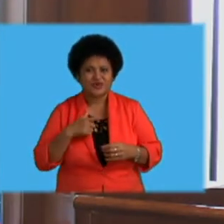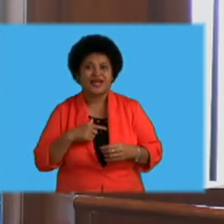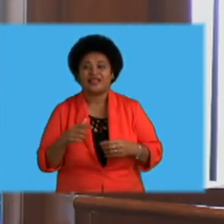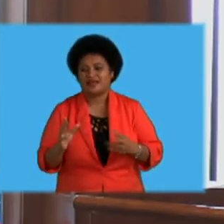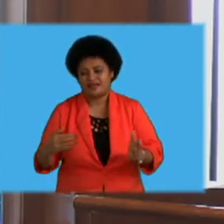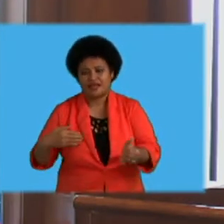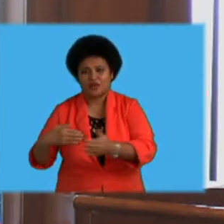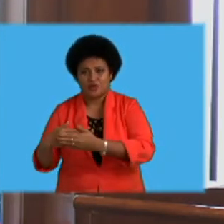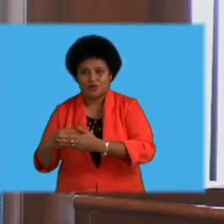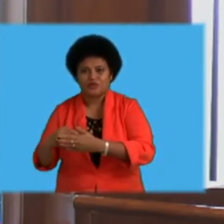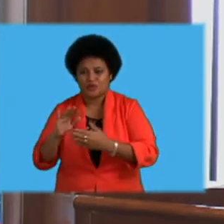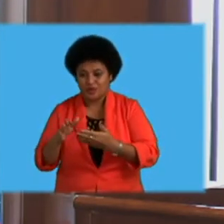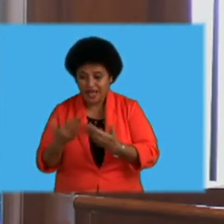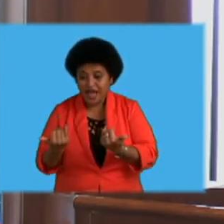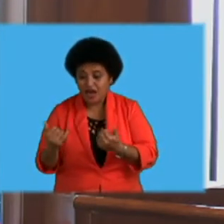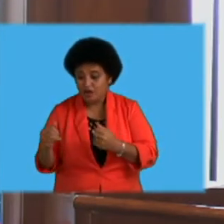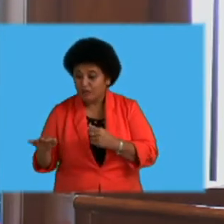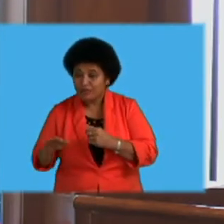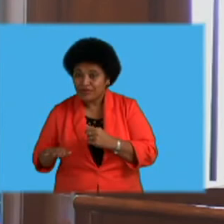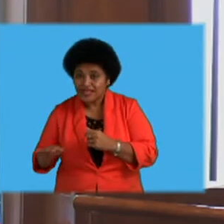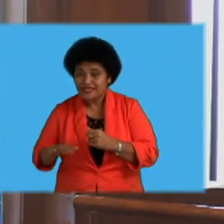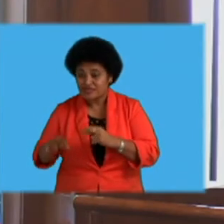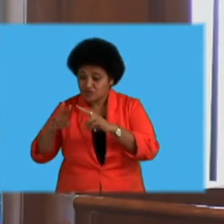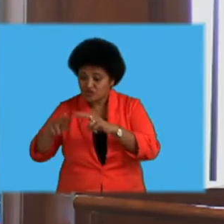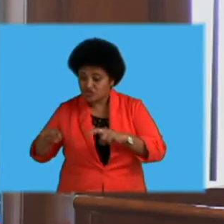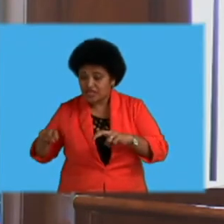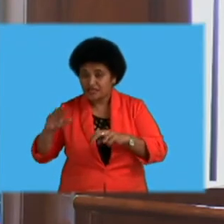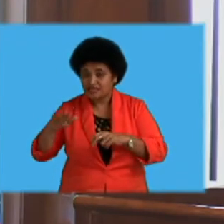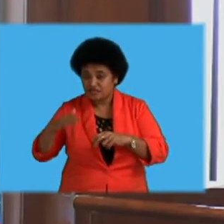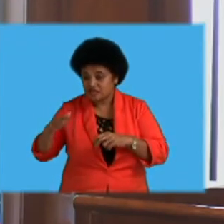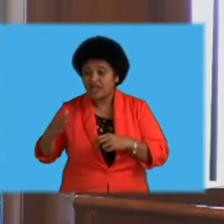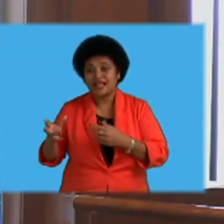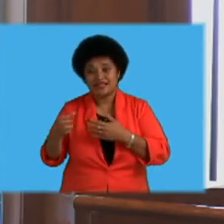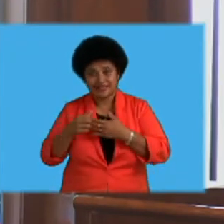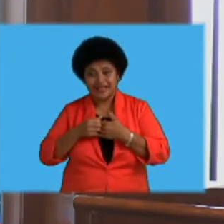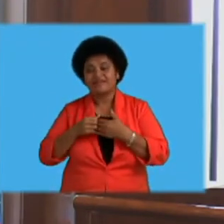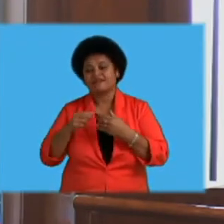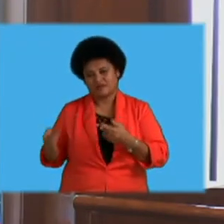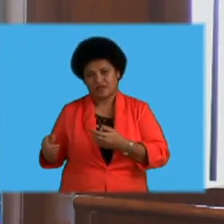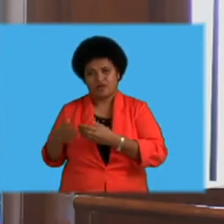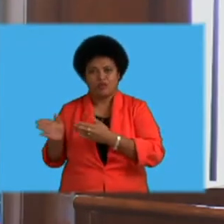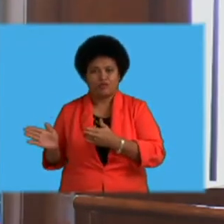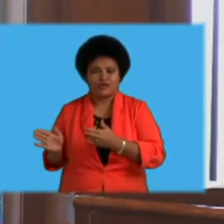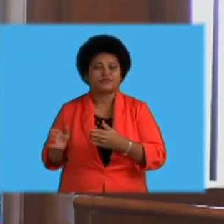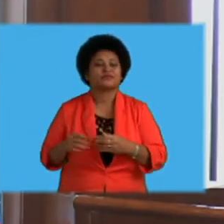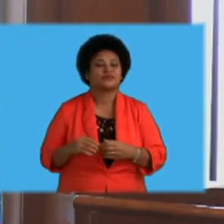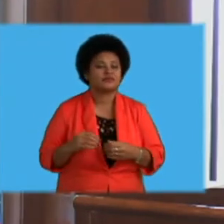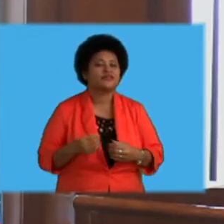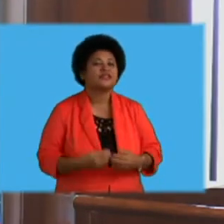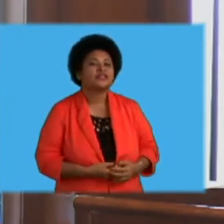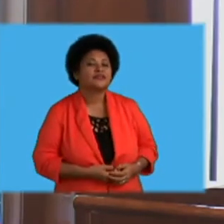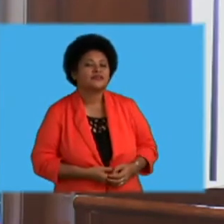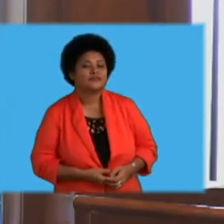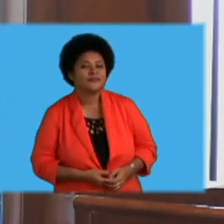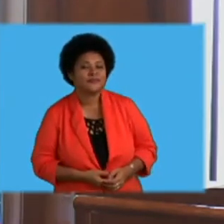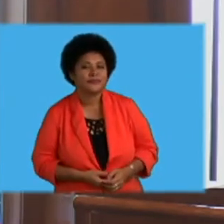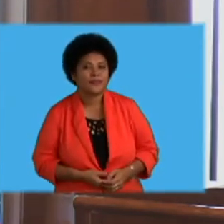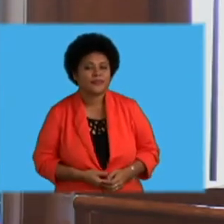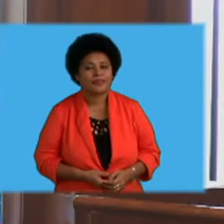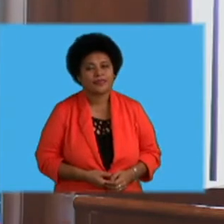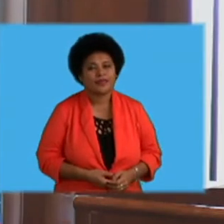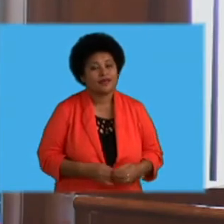Employment and Industrial Relations Minister, Honourable Usamate, will attest through his portfolio. Honourable Deputy